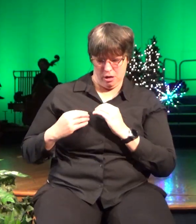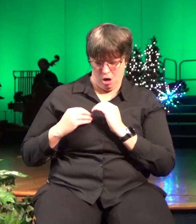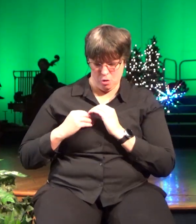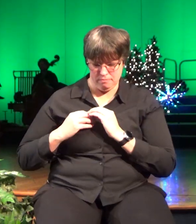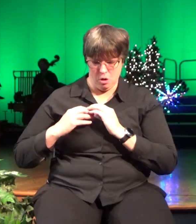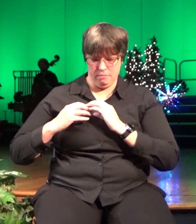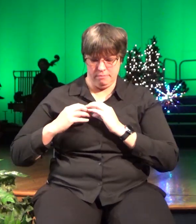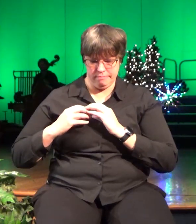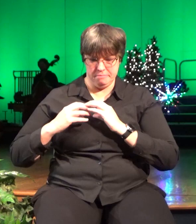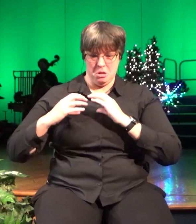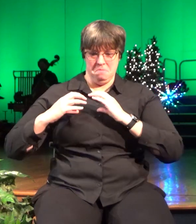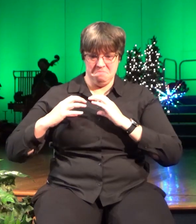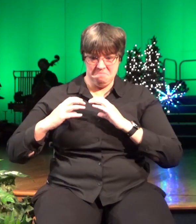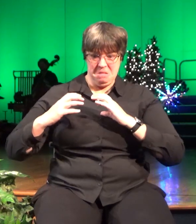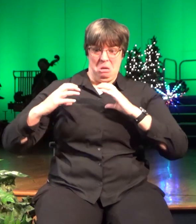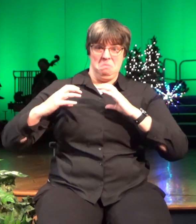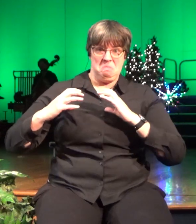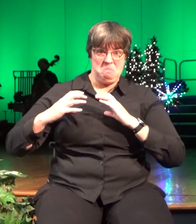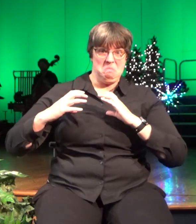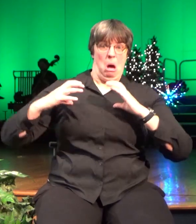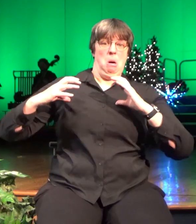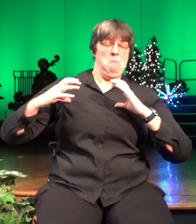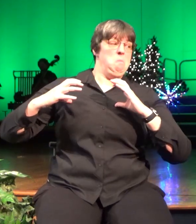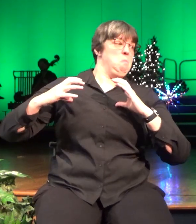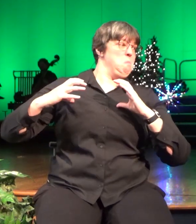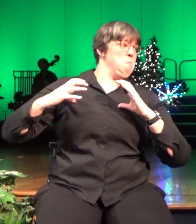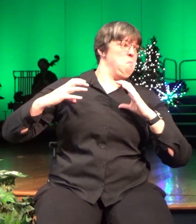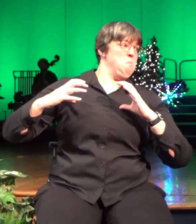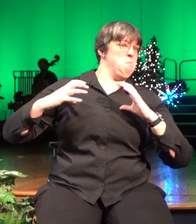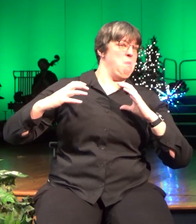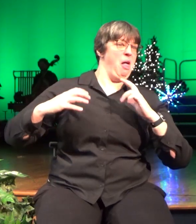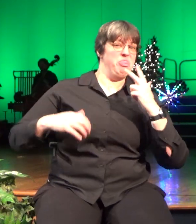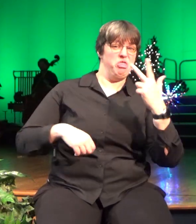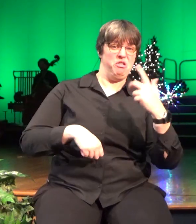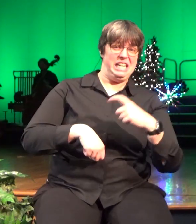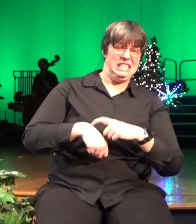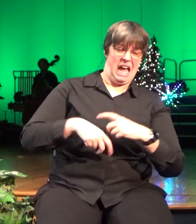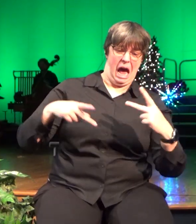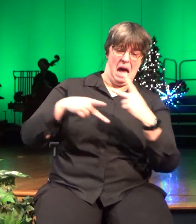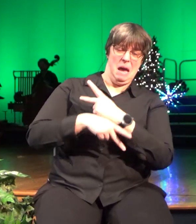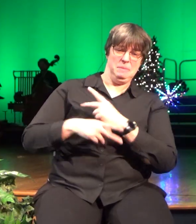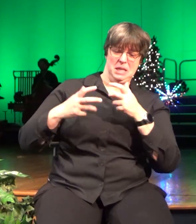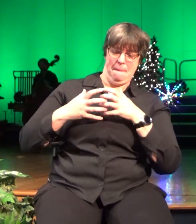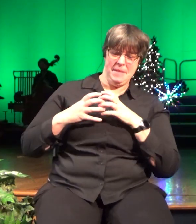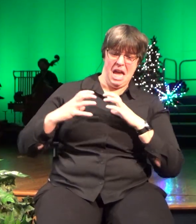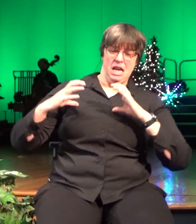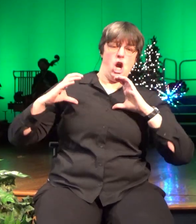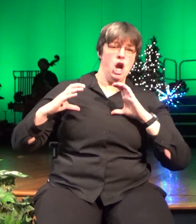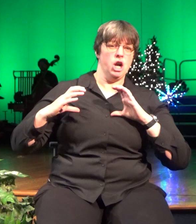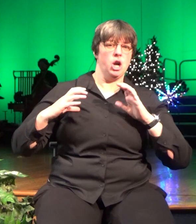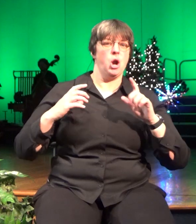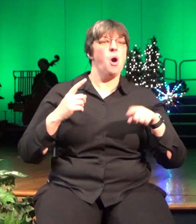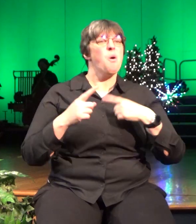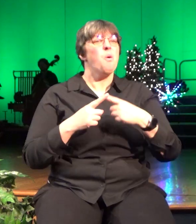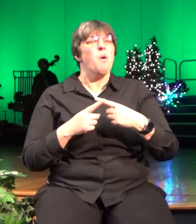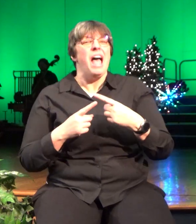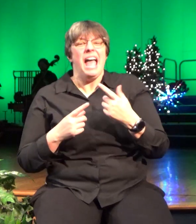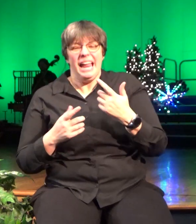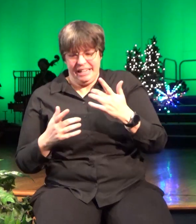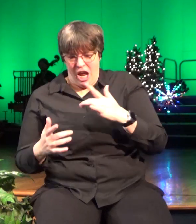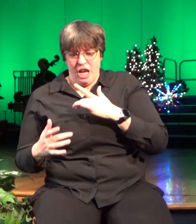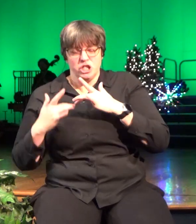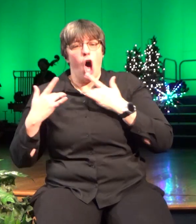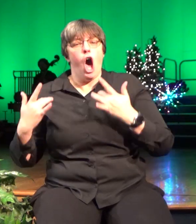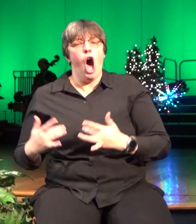3 times that day. And the minute his heart didn't feel quite so tight, he whizzed with